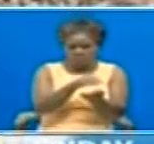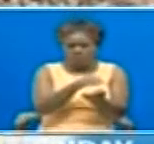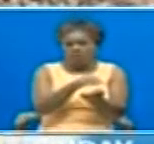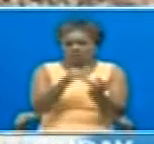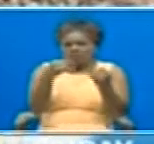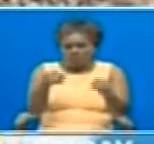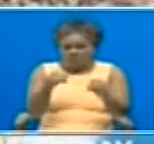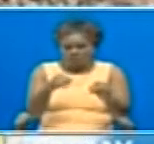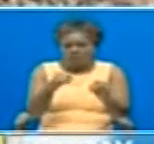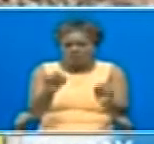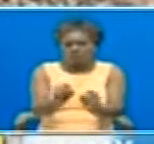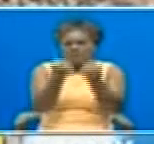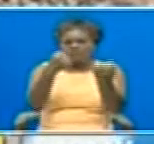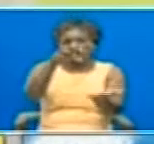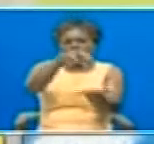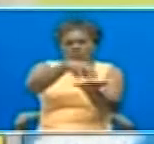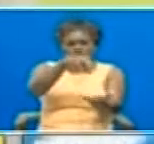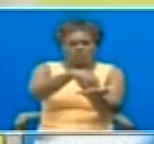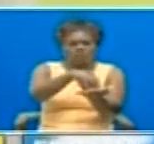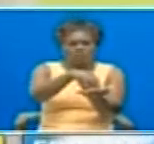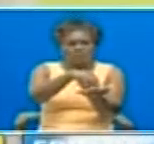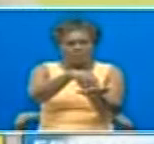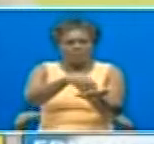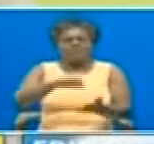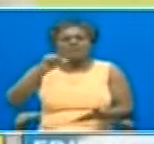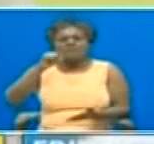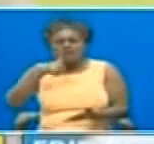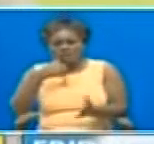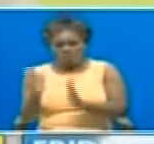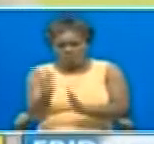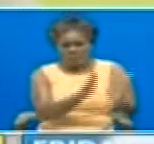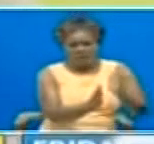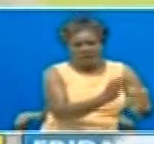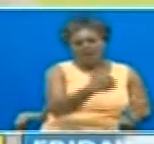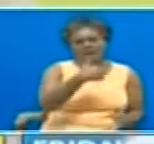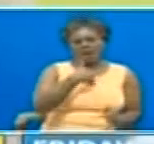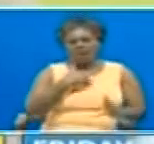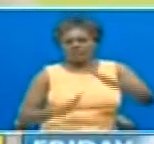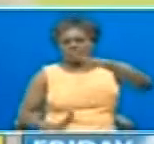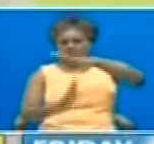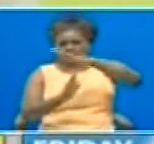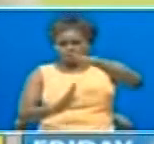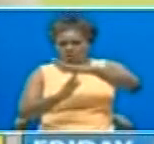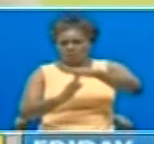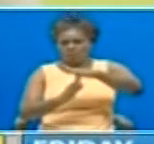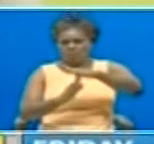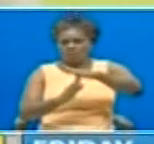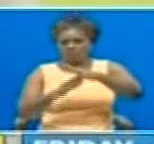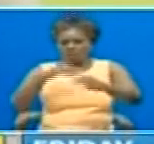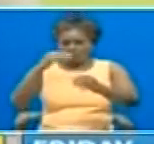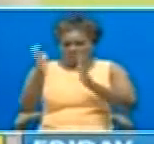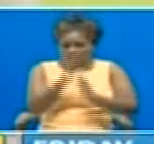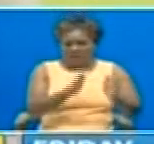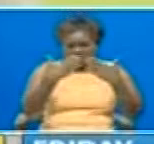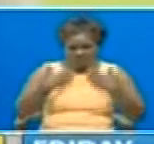a bid to salvage the farm's dwindling fortunes. States that a new structure at the top has been worked out